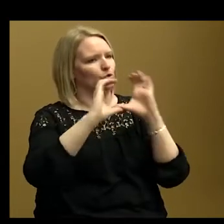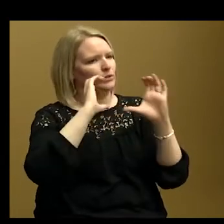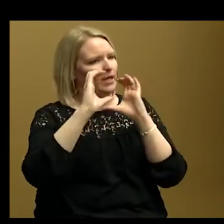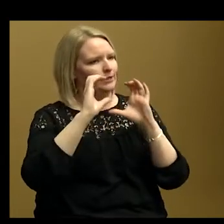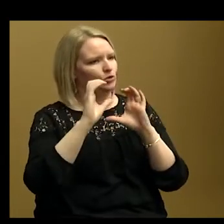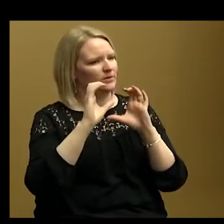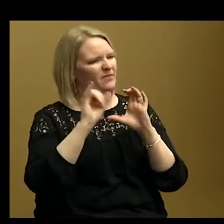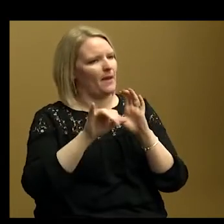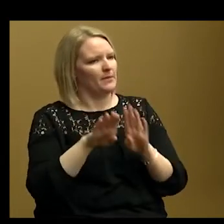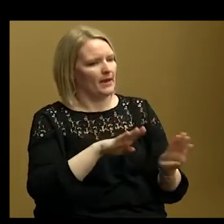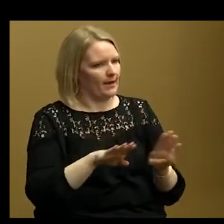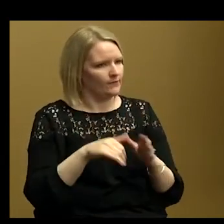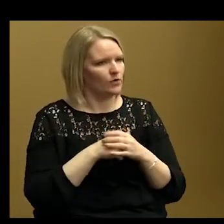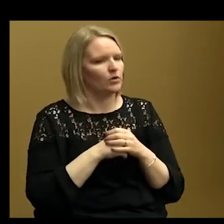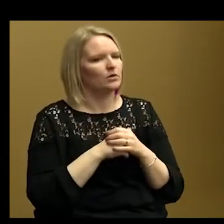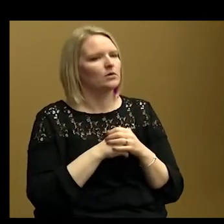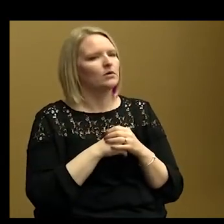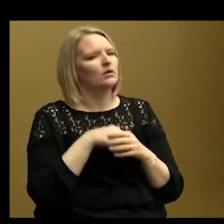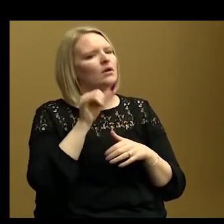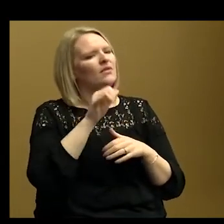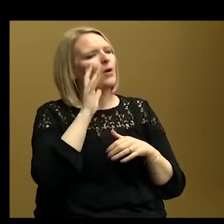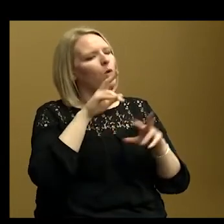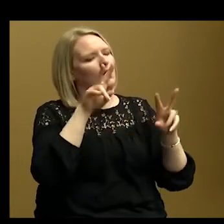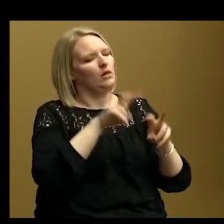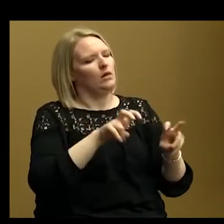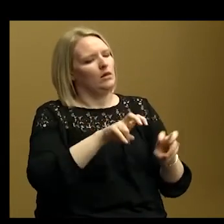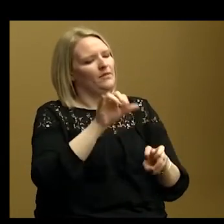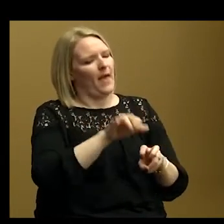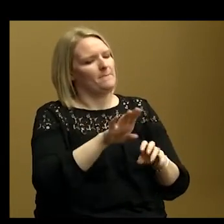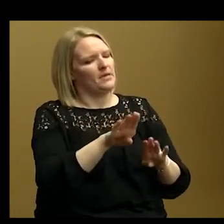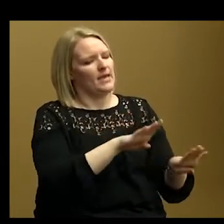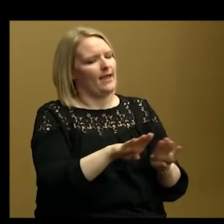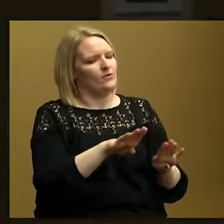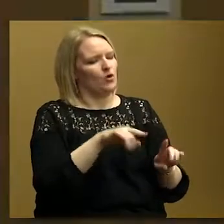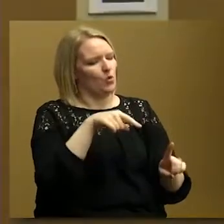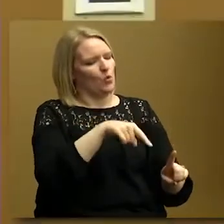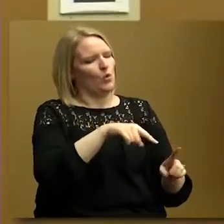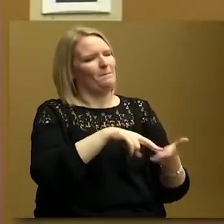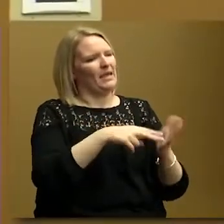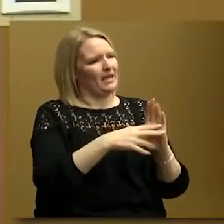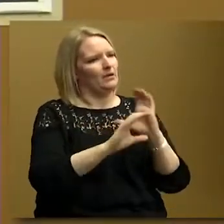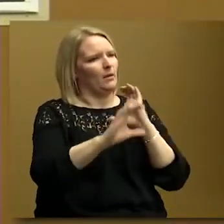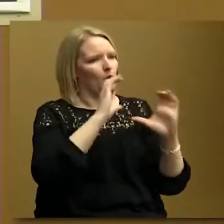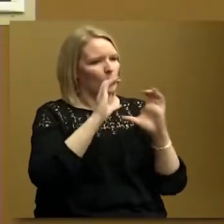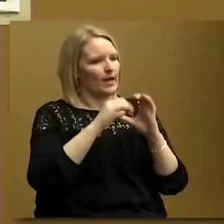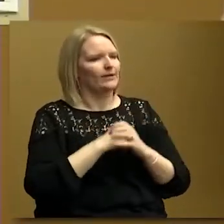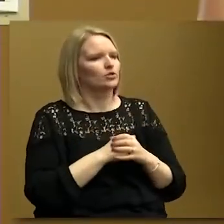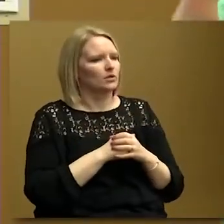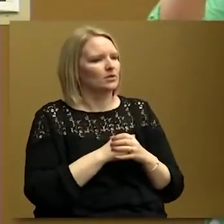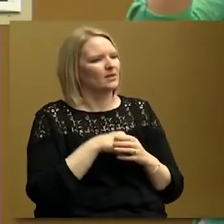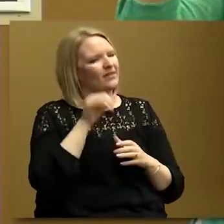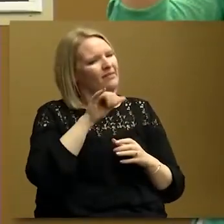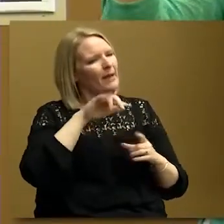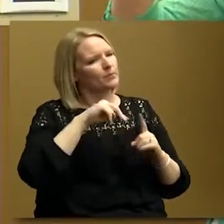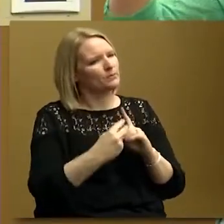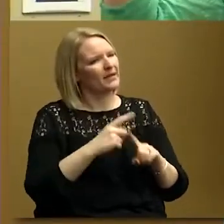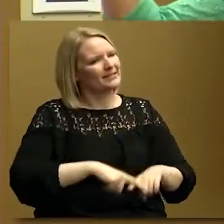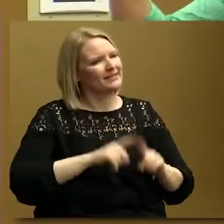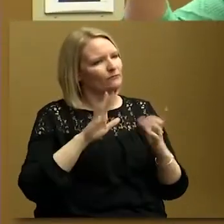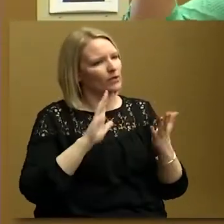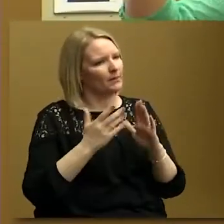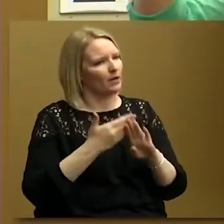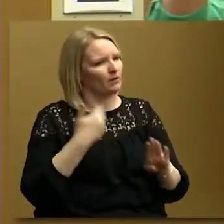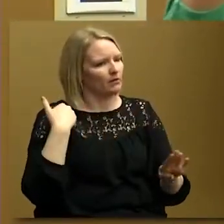behavior. So it's looking at behavior as communication. So that's a little different spin than what you